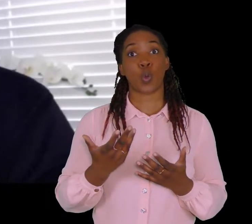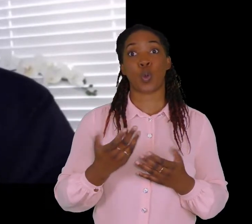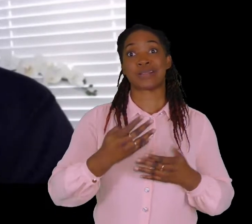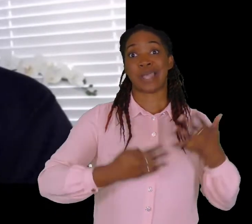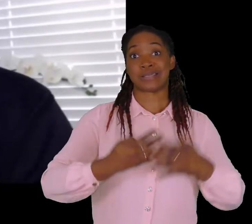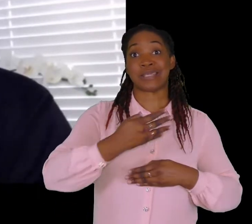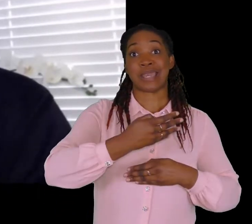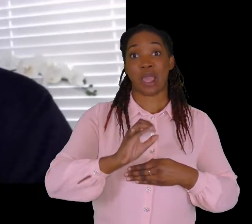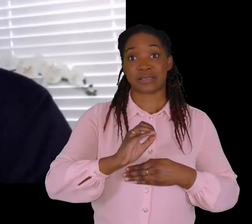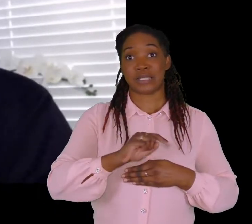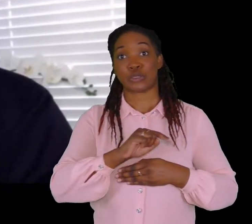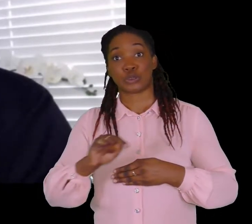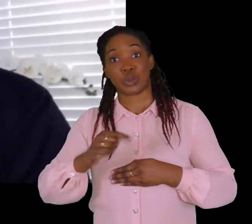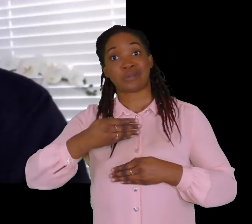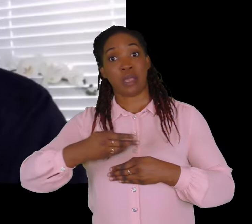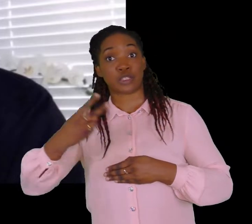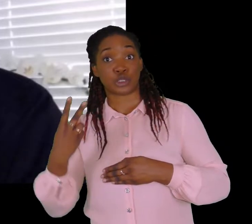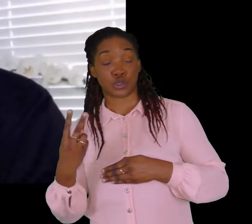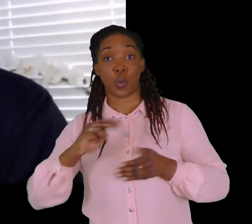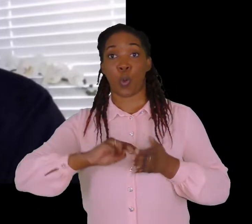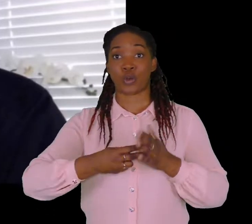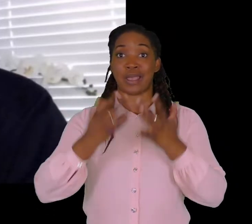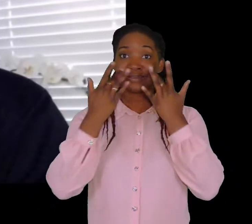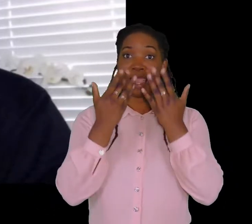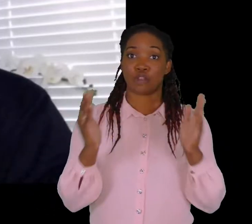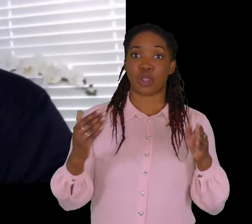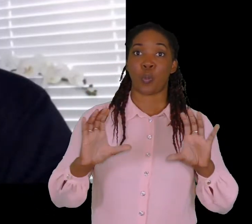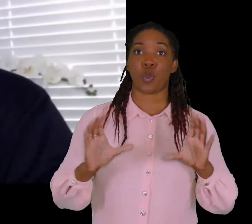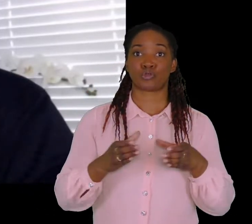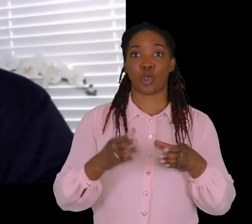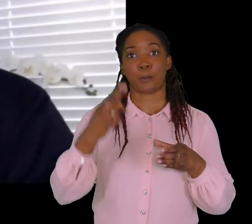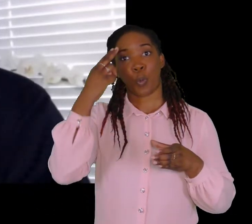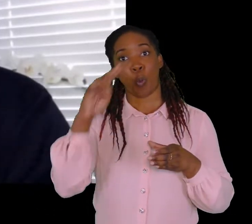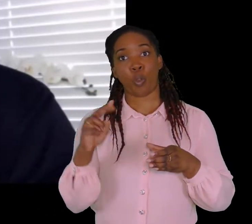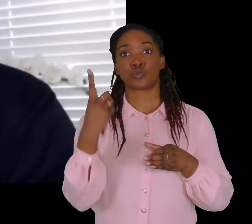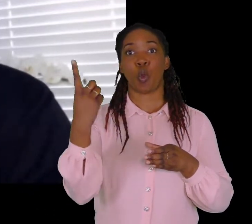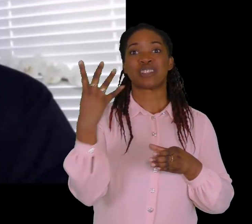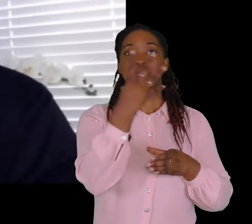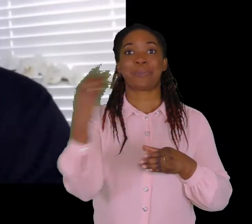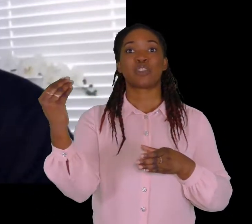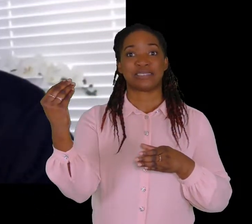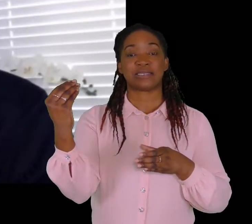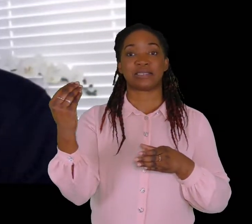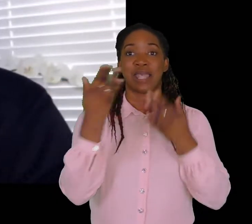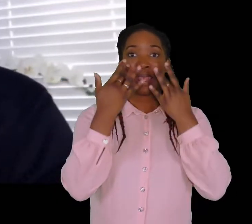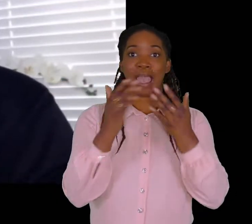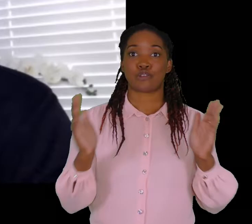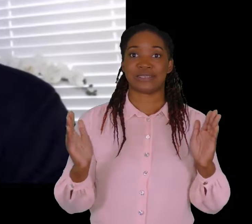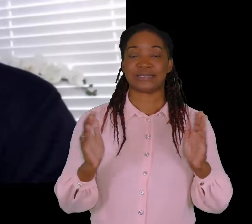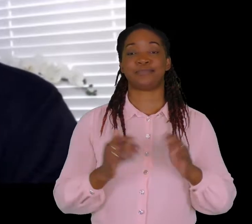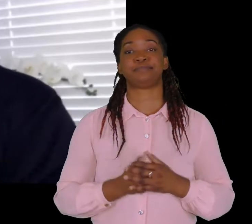Between 1990 and 1992, I also co-organized a gallery and workshop in North London called One Spirit Gallery in the